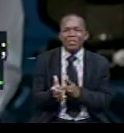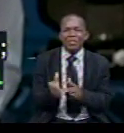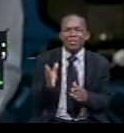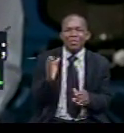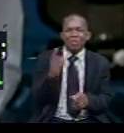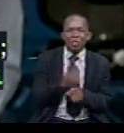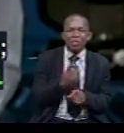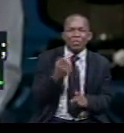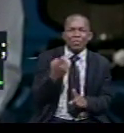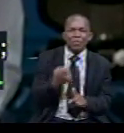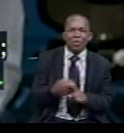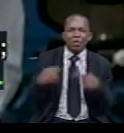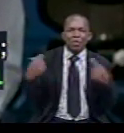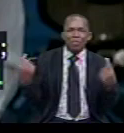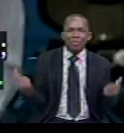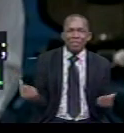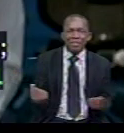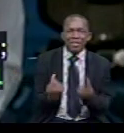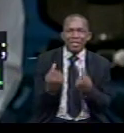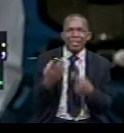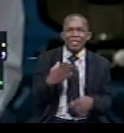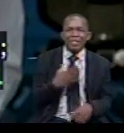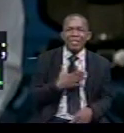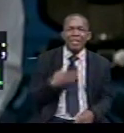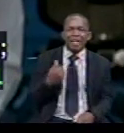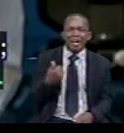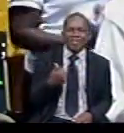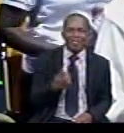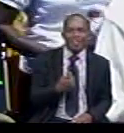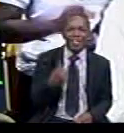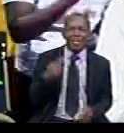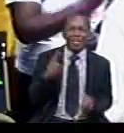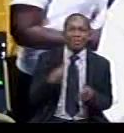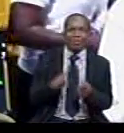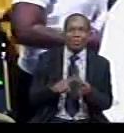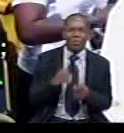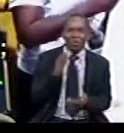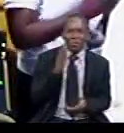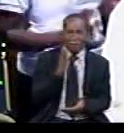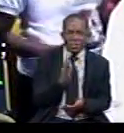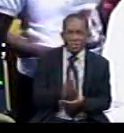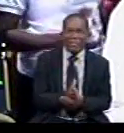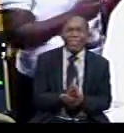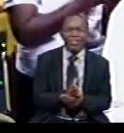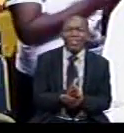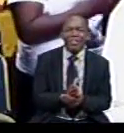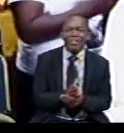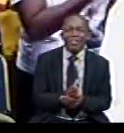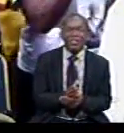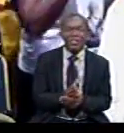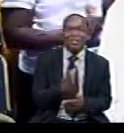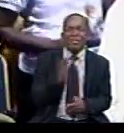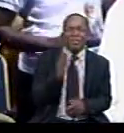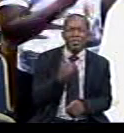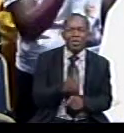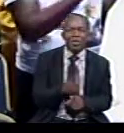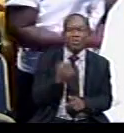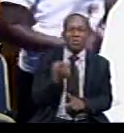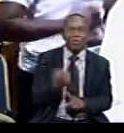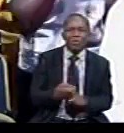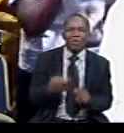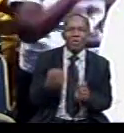Jesus, just from sin and self to cease,